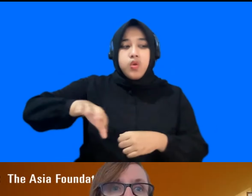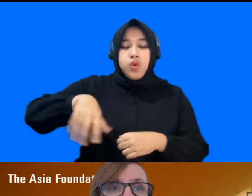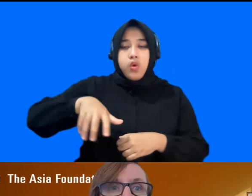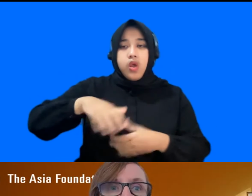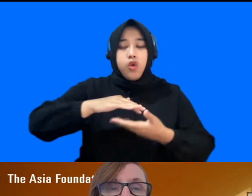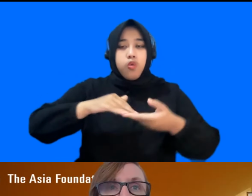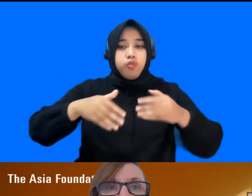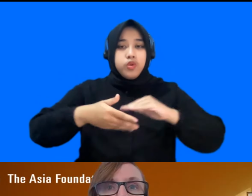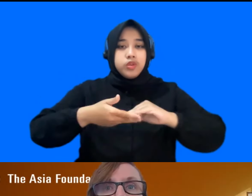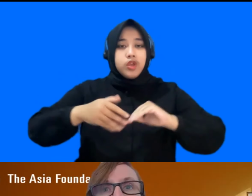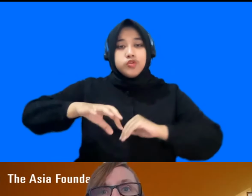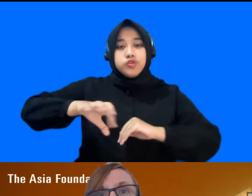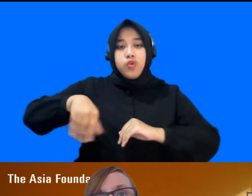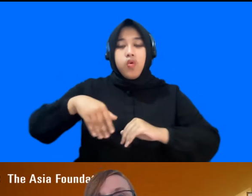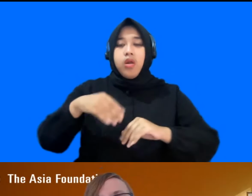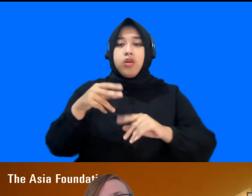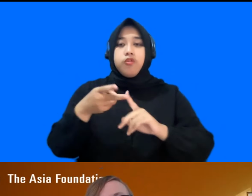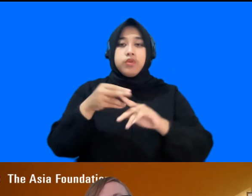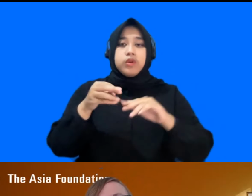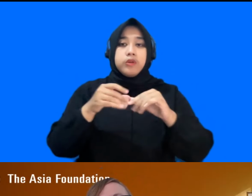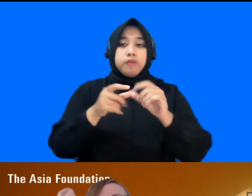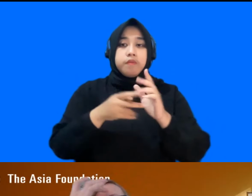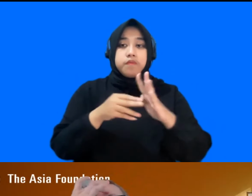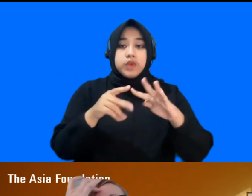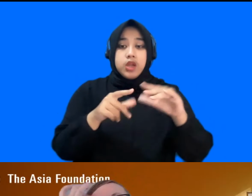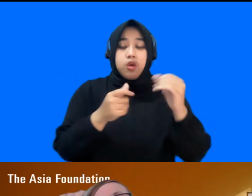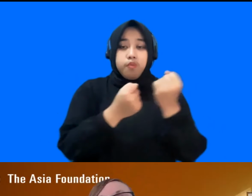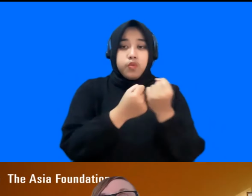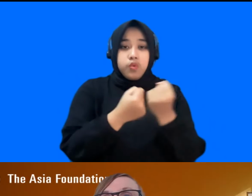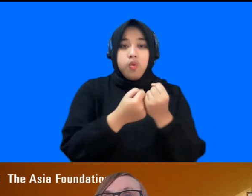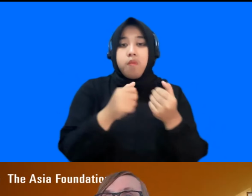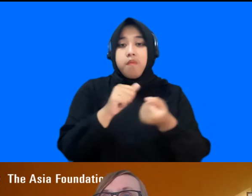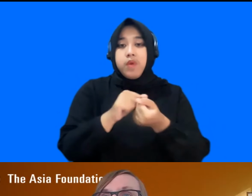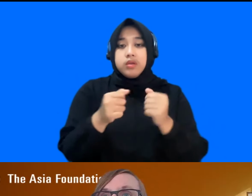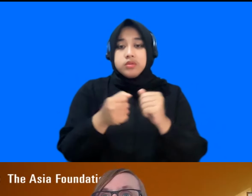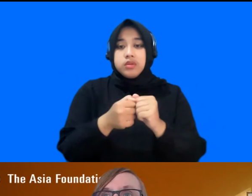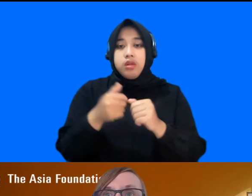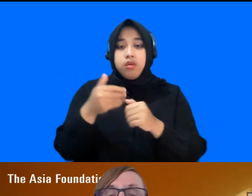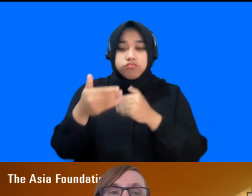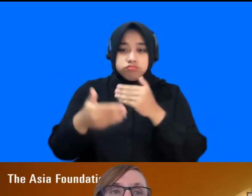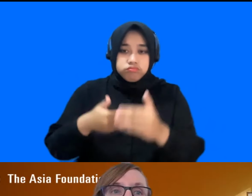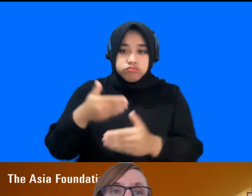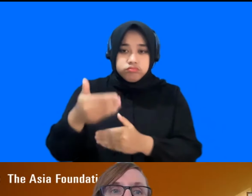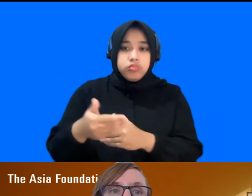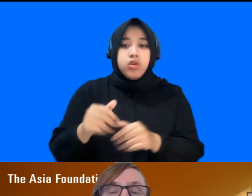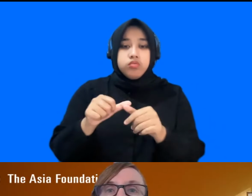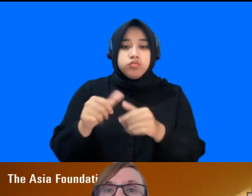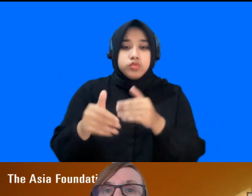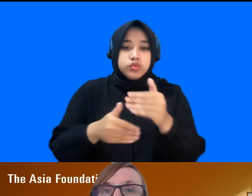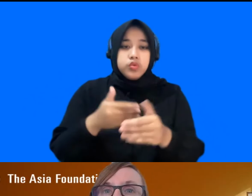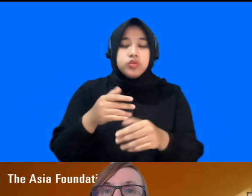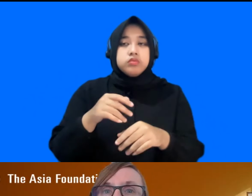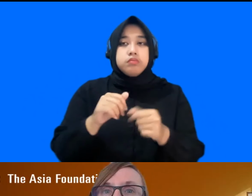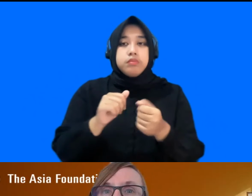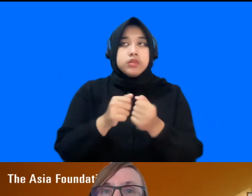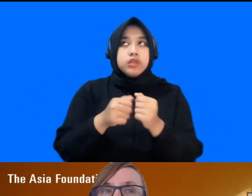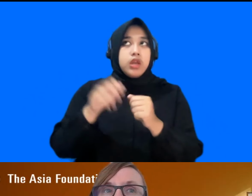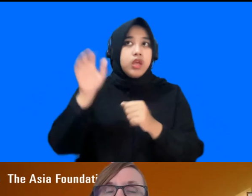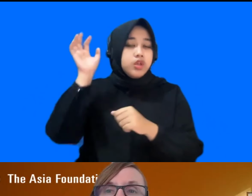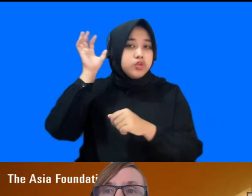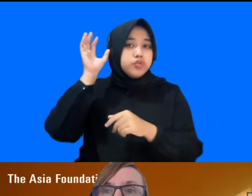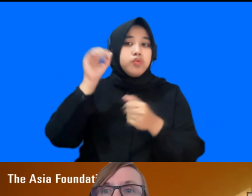yeah, sustainability is always going to be an issue, which is why, lastly, I think